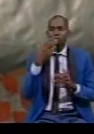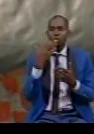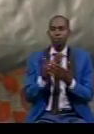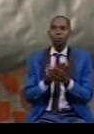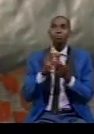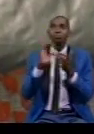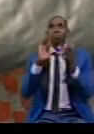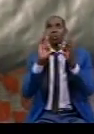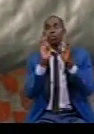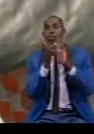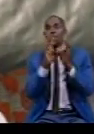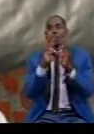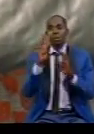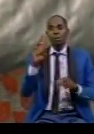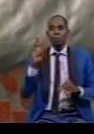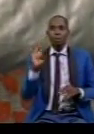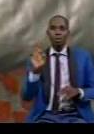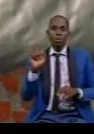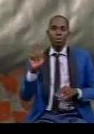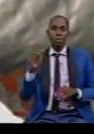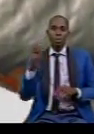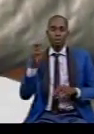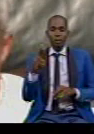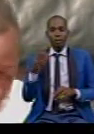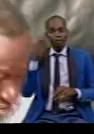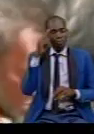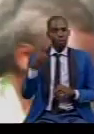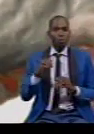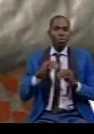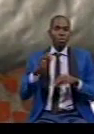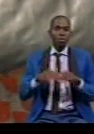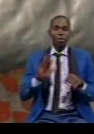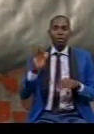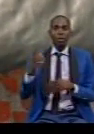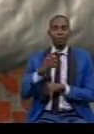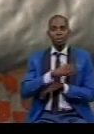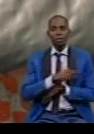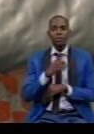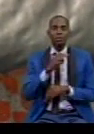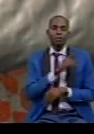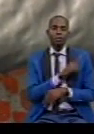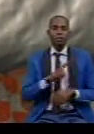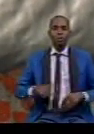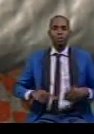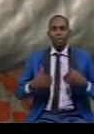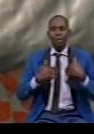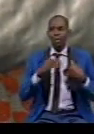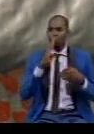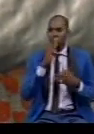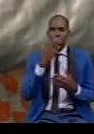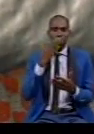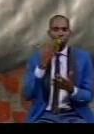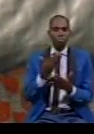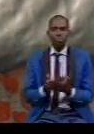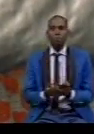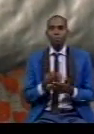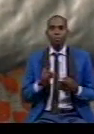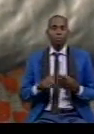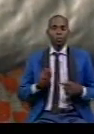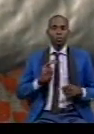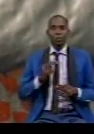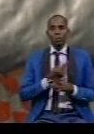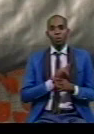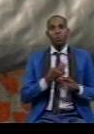this. And they pray and pray and pray. And then you go back. And you know that thing, he knows you are not chasing